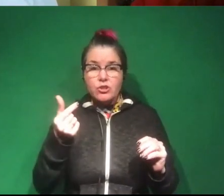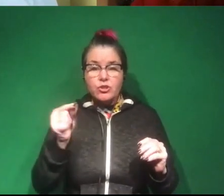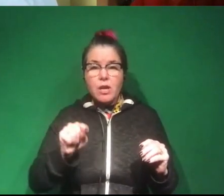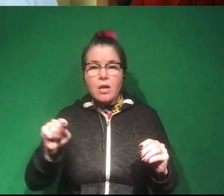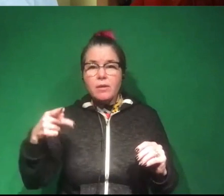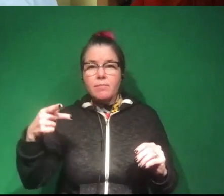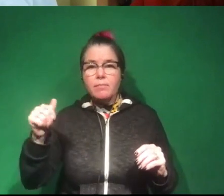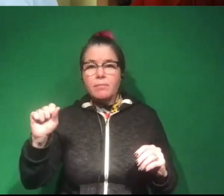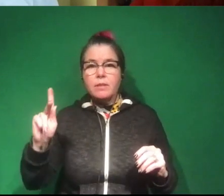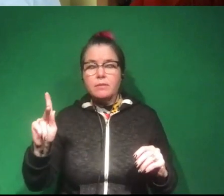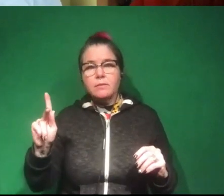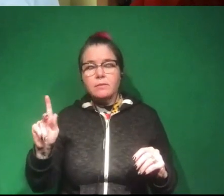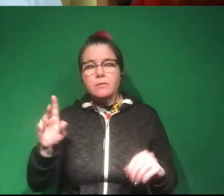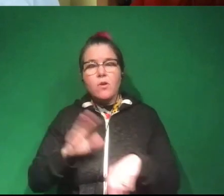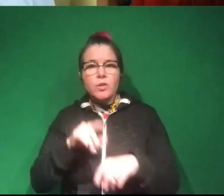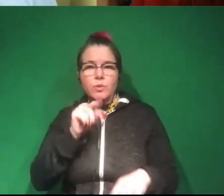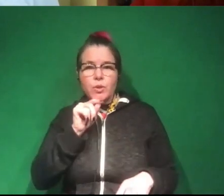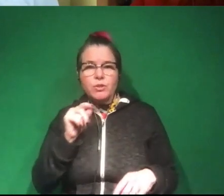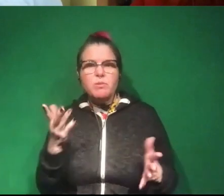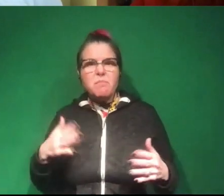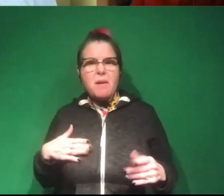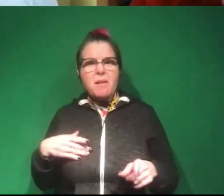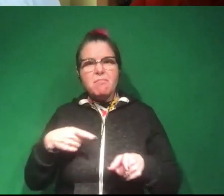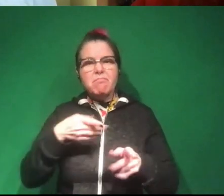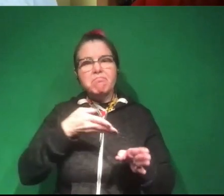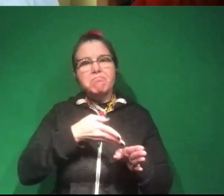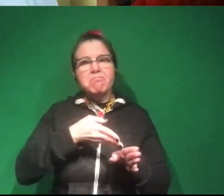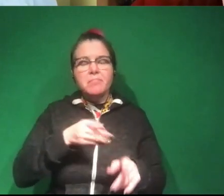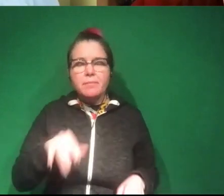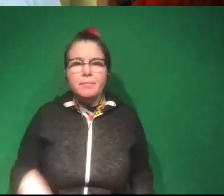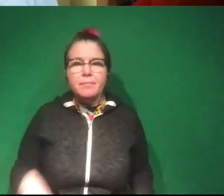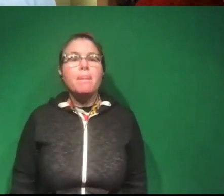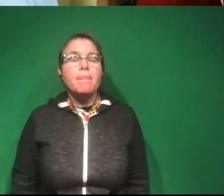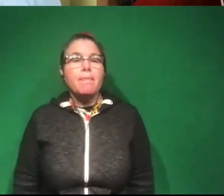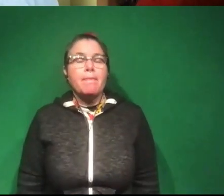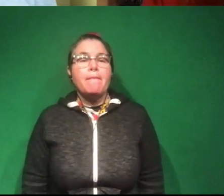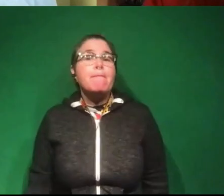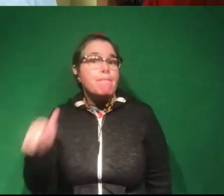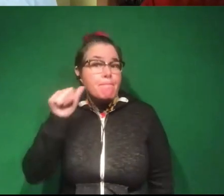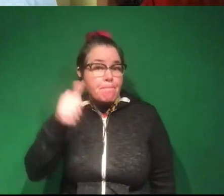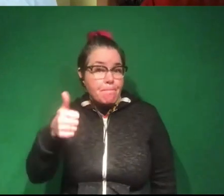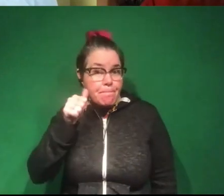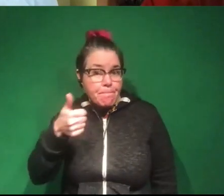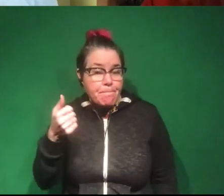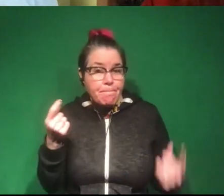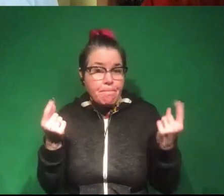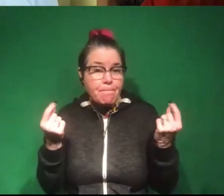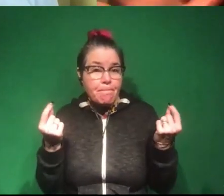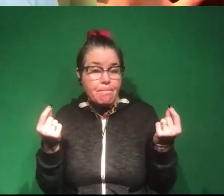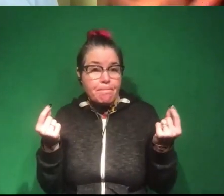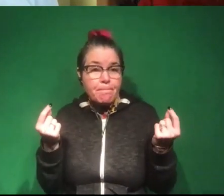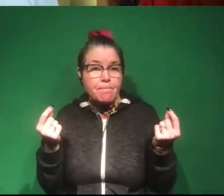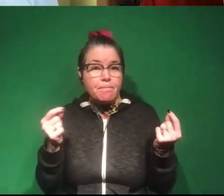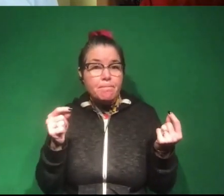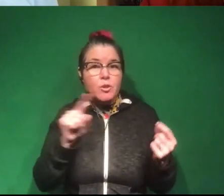G_Pask on Twitter. And that's my top spot. Awesome. Sounds good. Tomorrow we're talking about